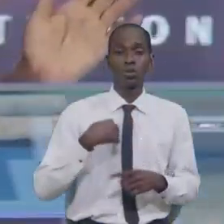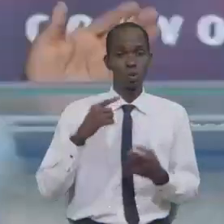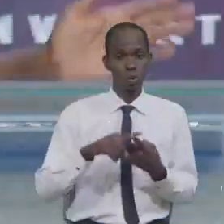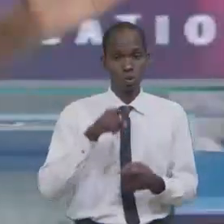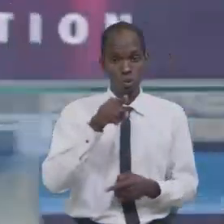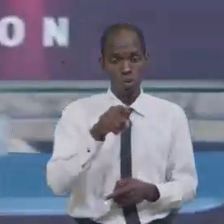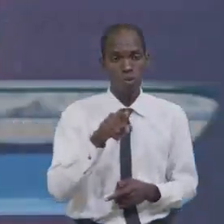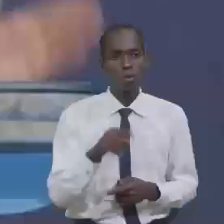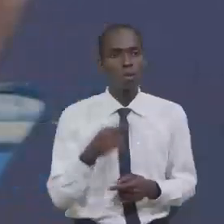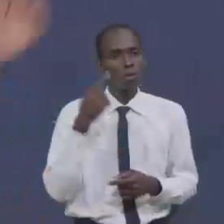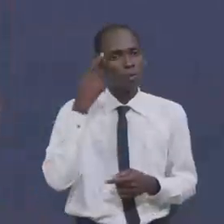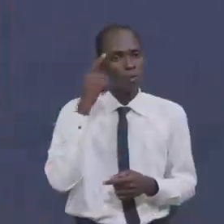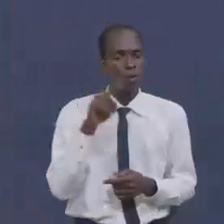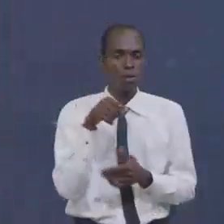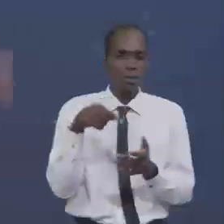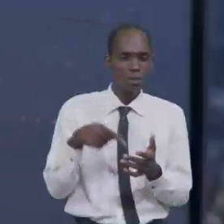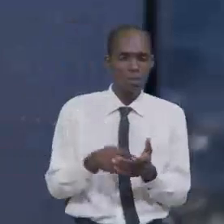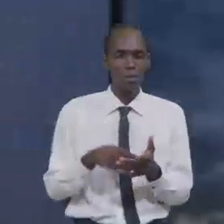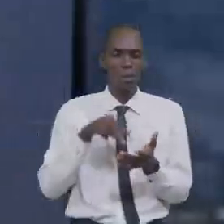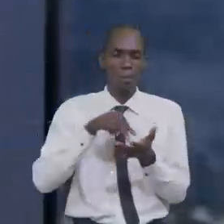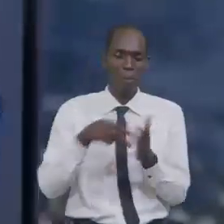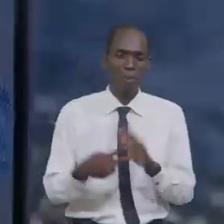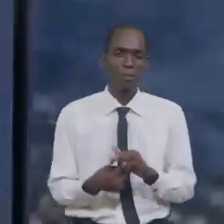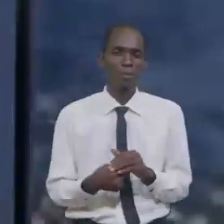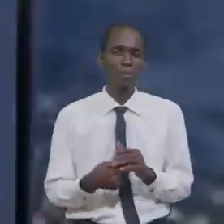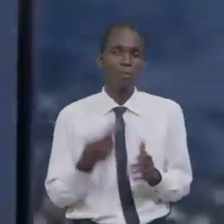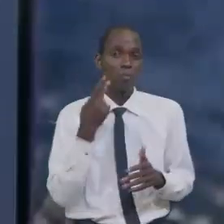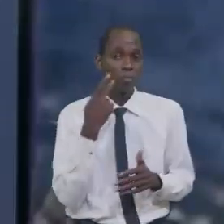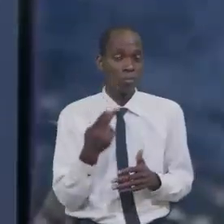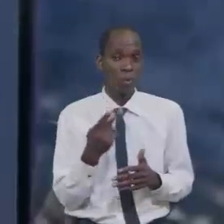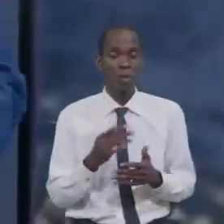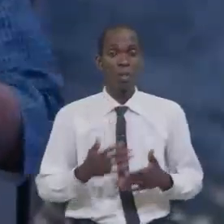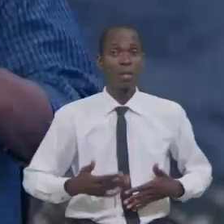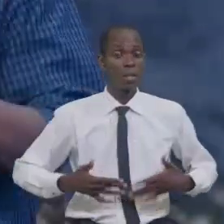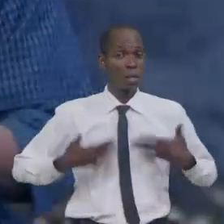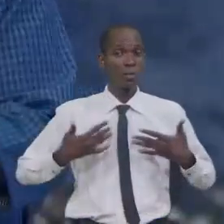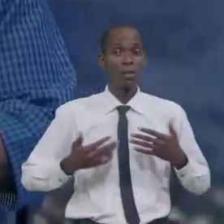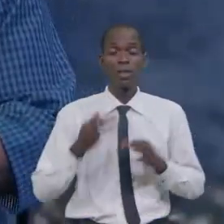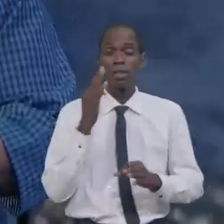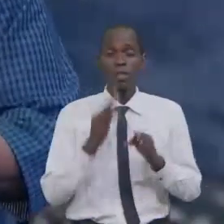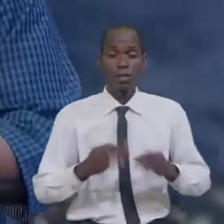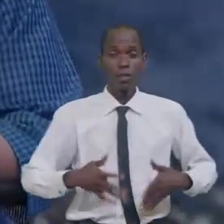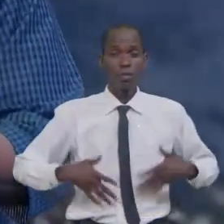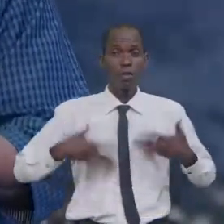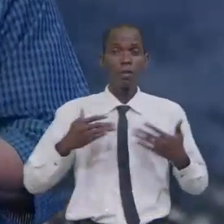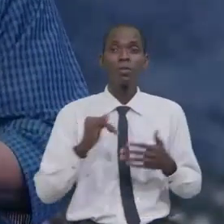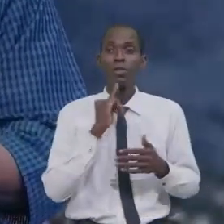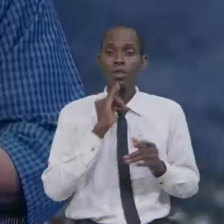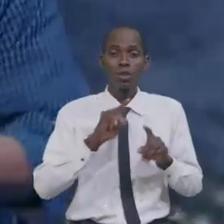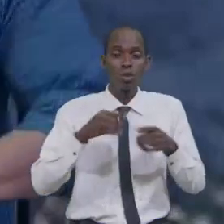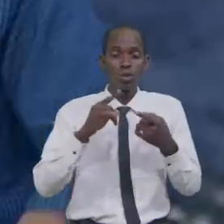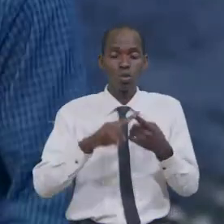for this purpose. You see, life. If life is going to have a